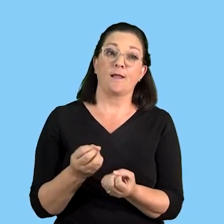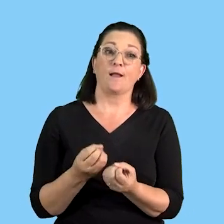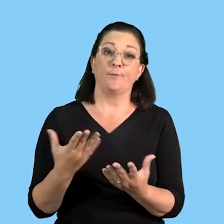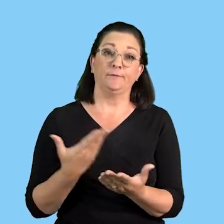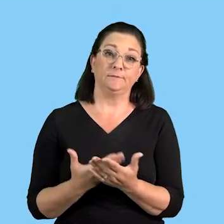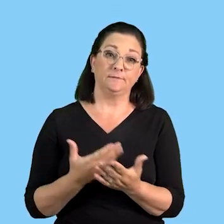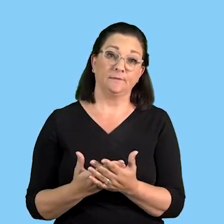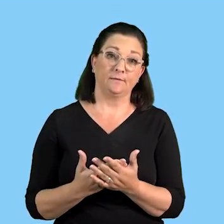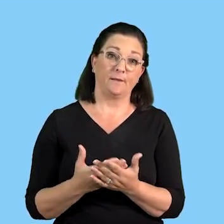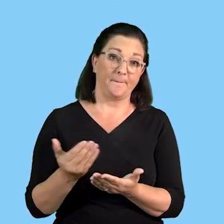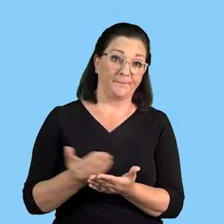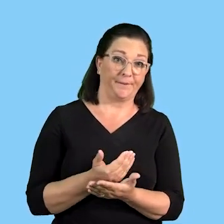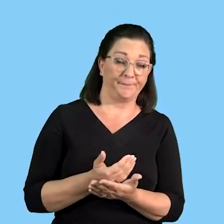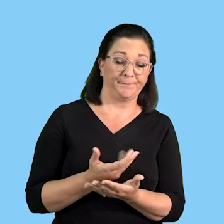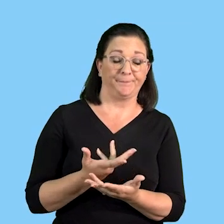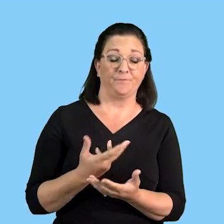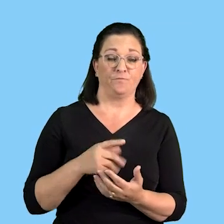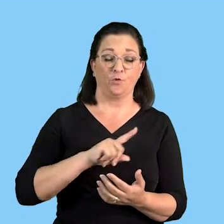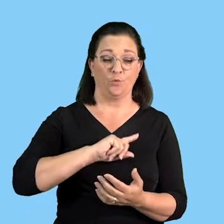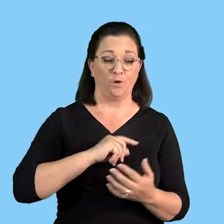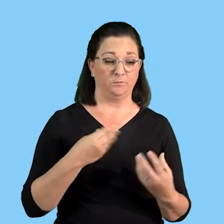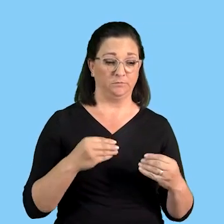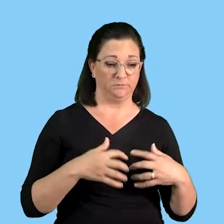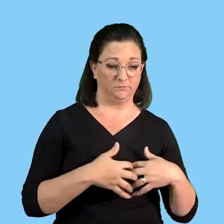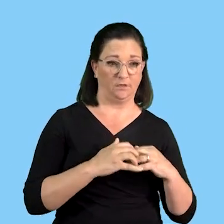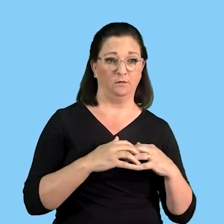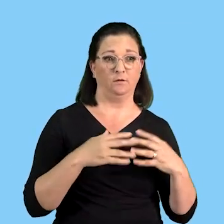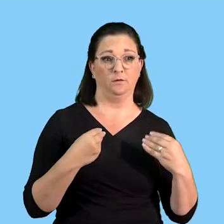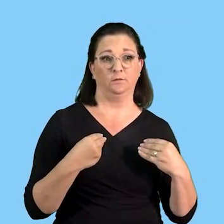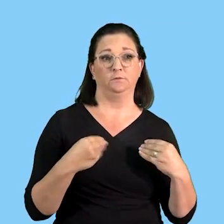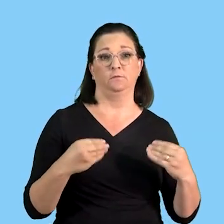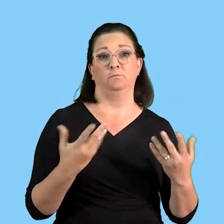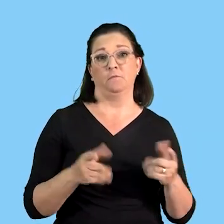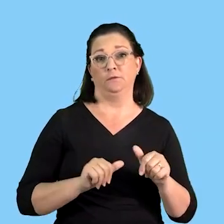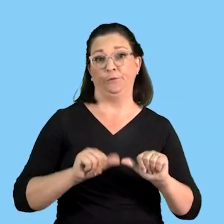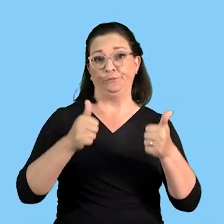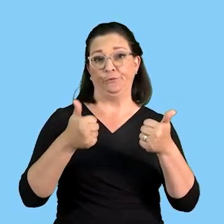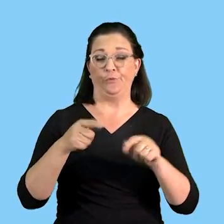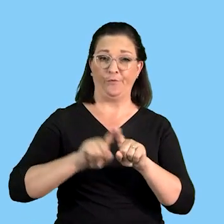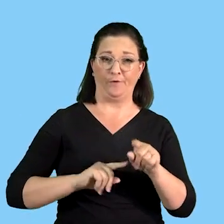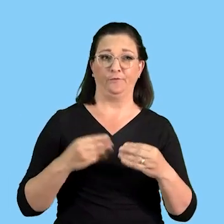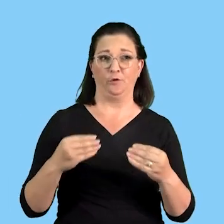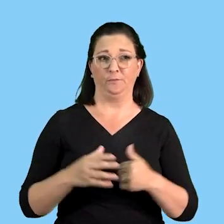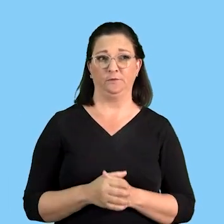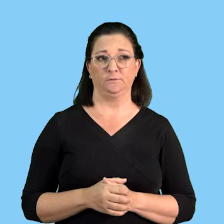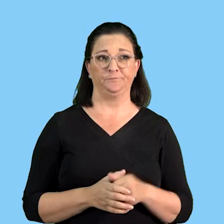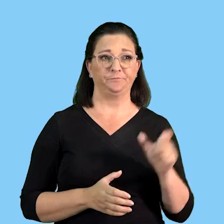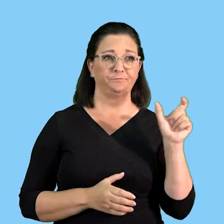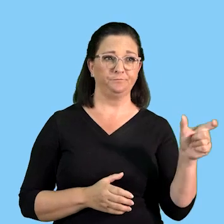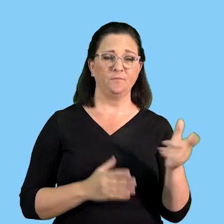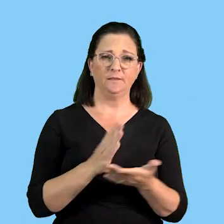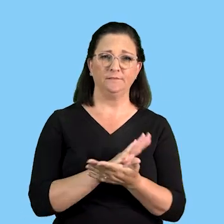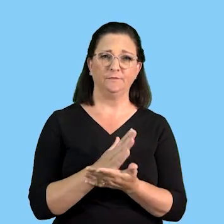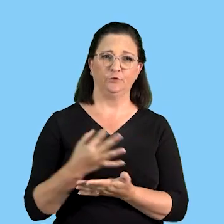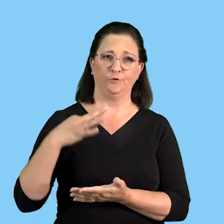how much amount can they get to start the business, which will impact on the success or failure of the business. We also address division of